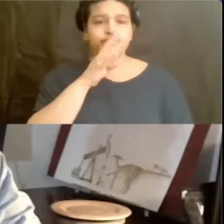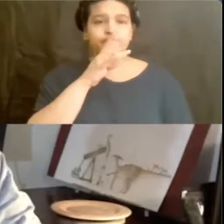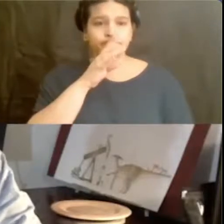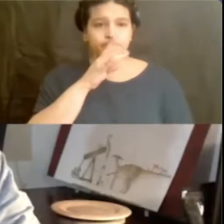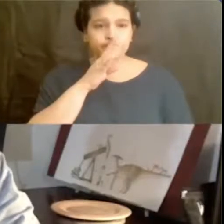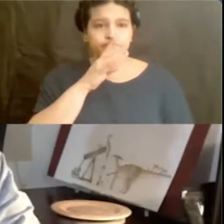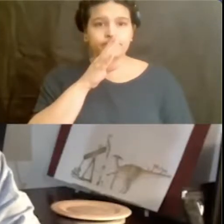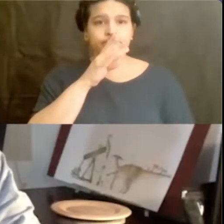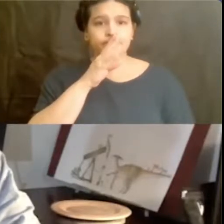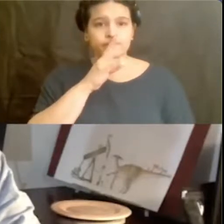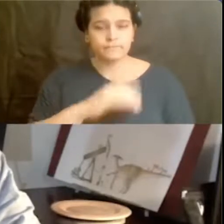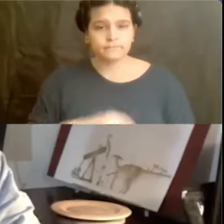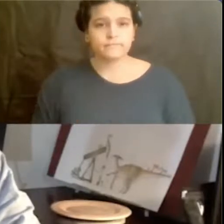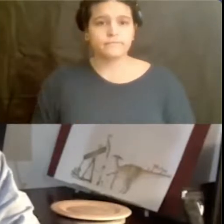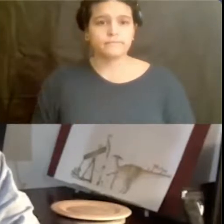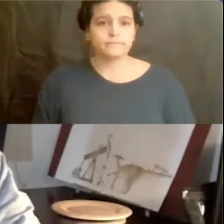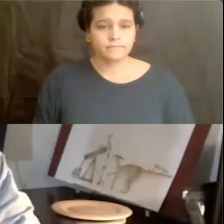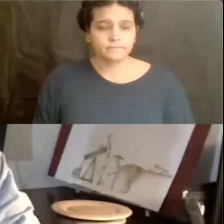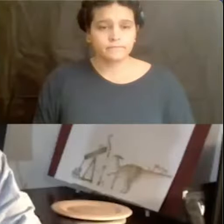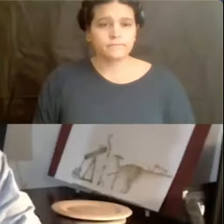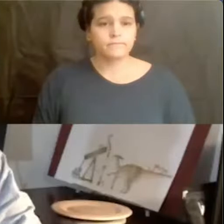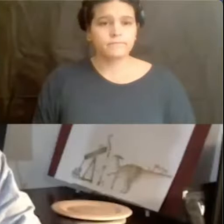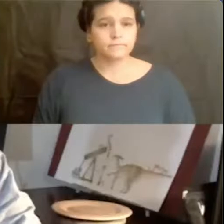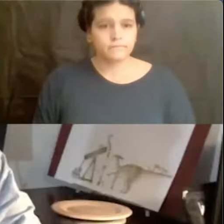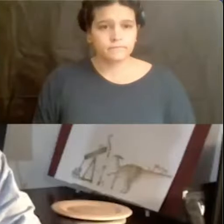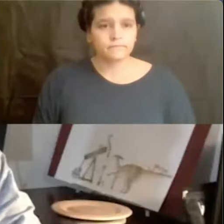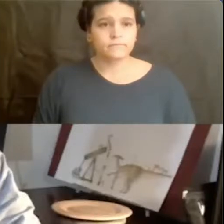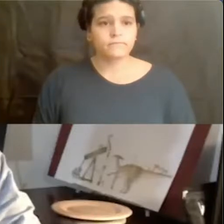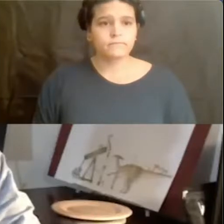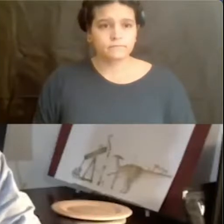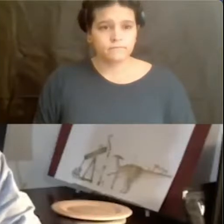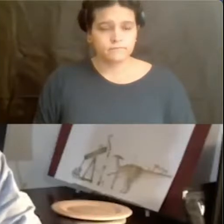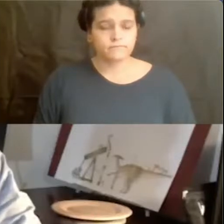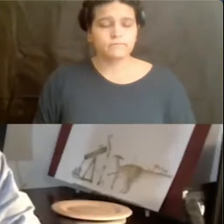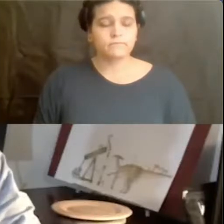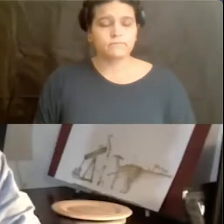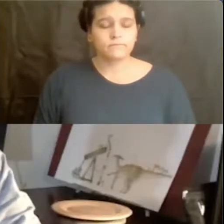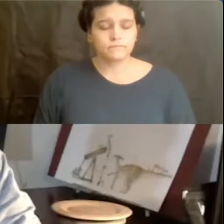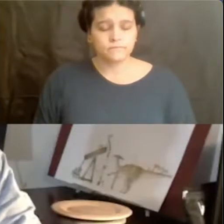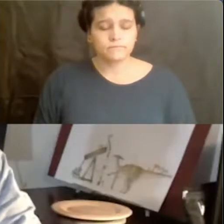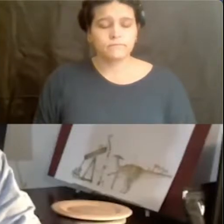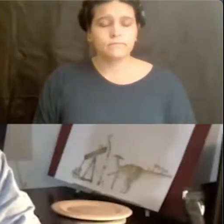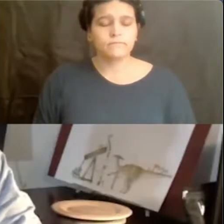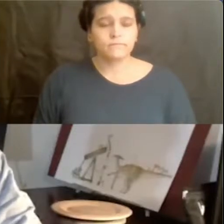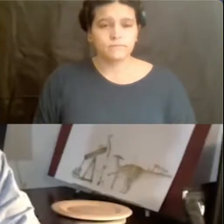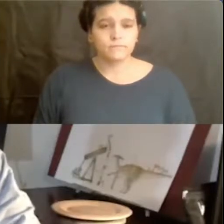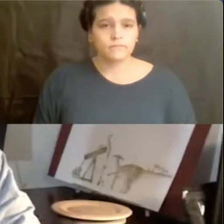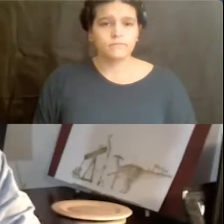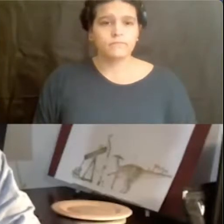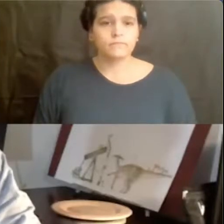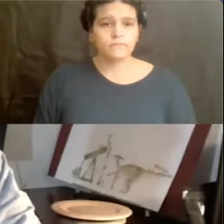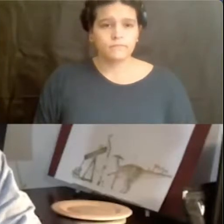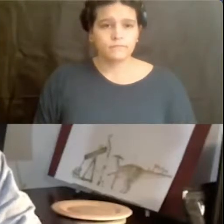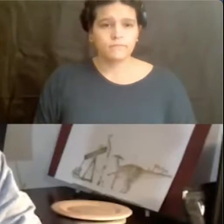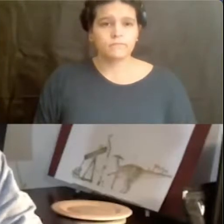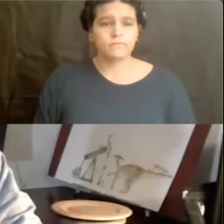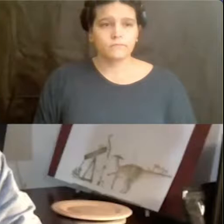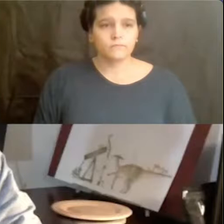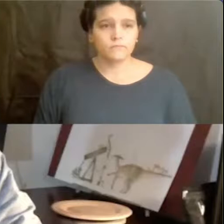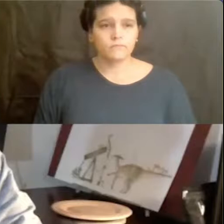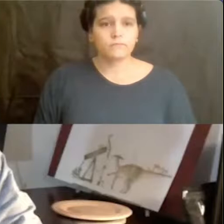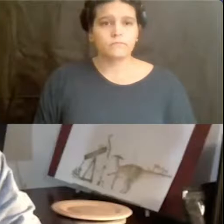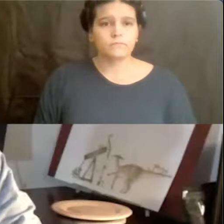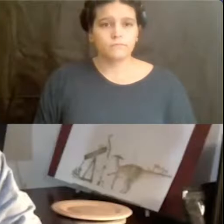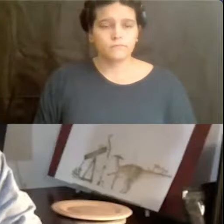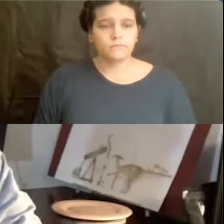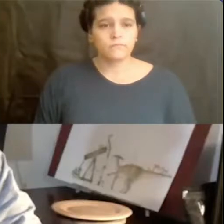toheglin ni e bashchin ye itena etkachi ni e dashe aro tpaha e dashnale